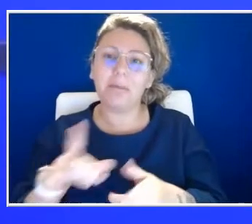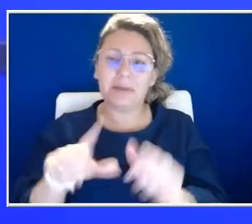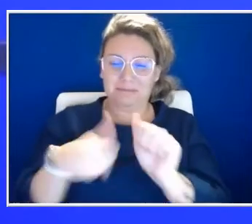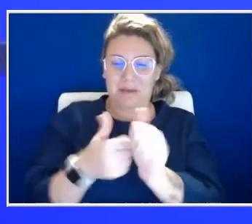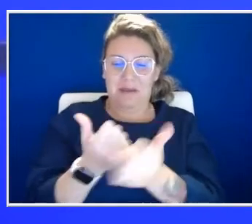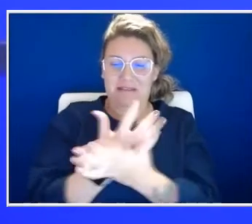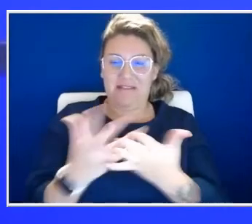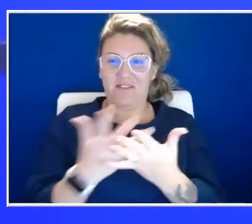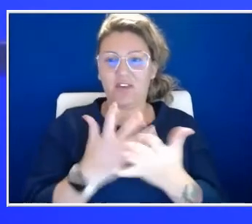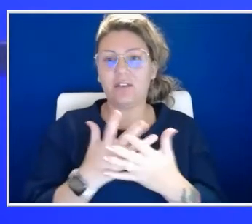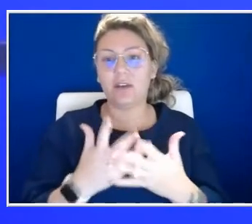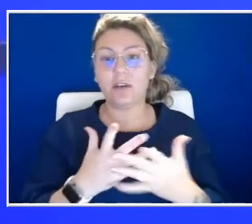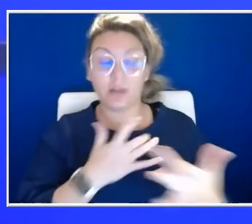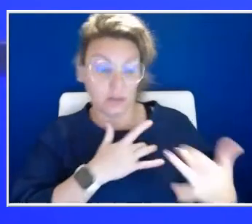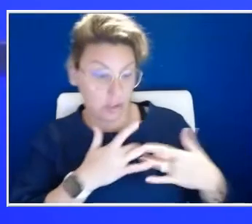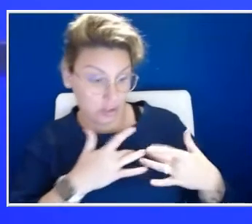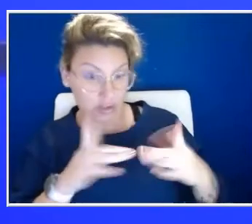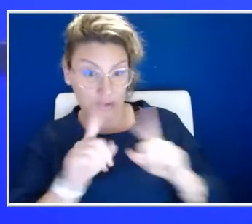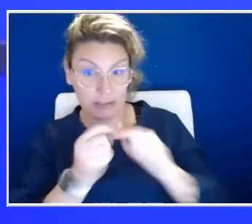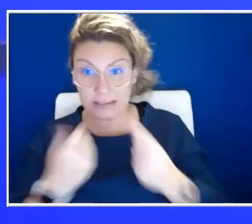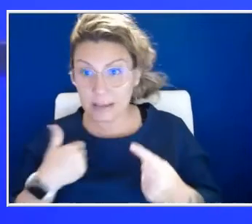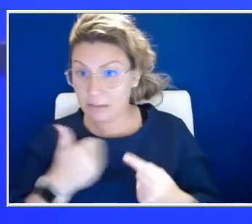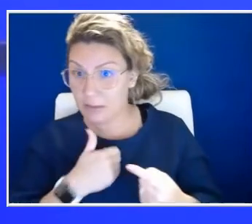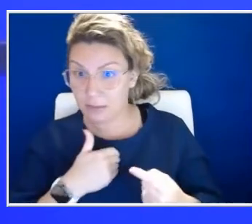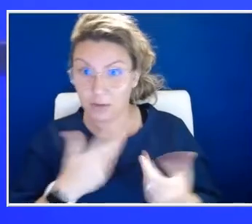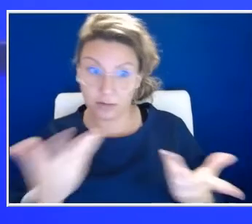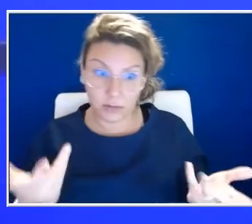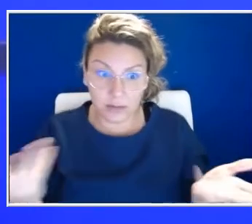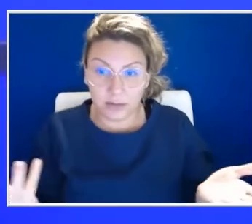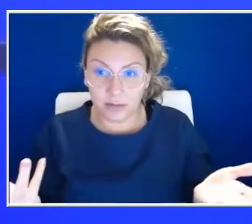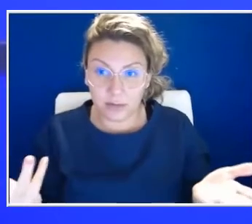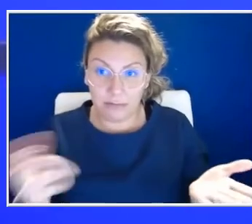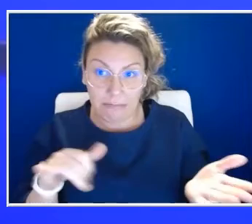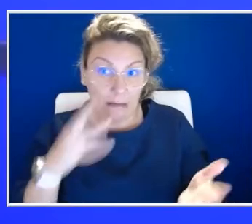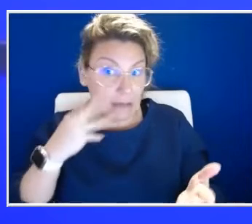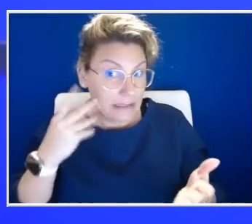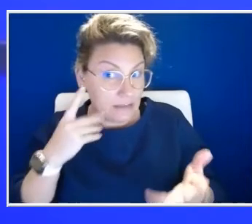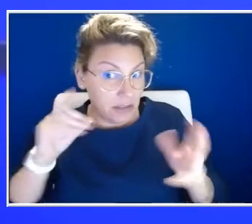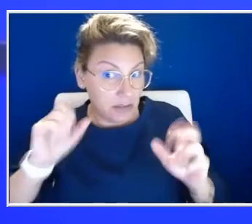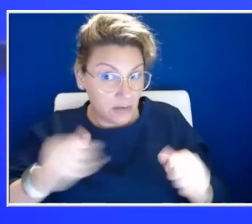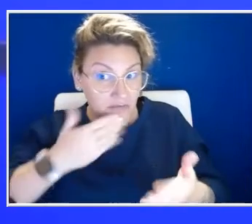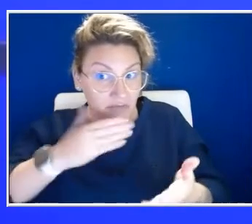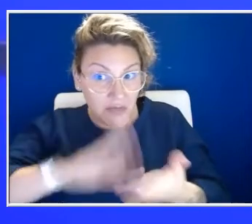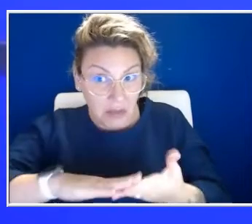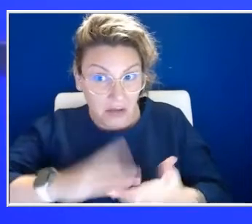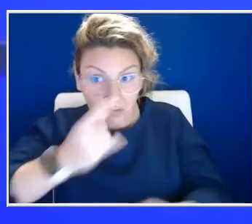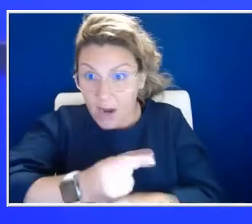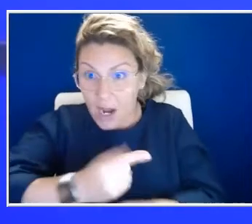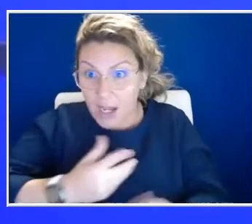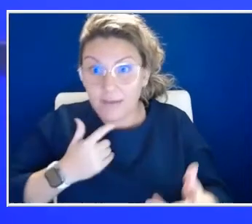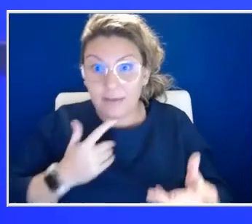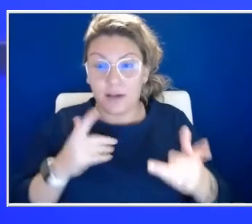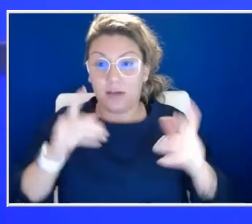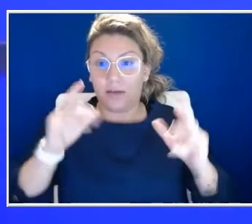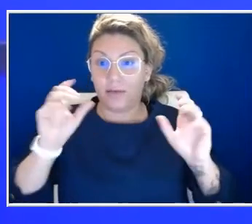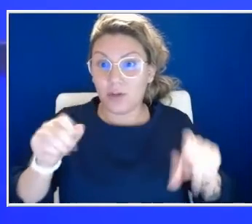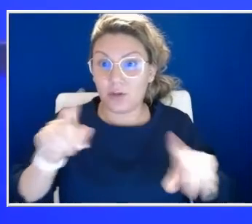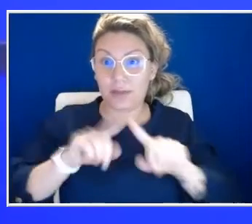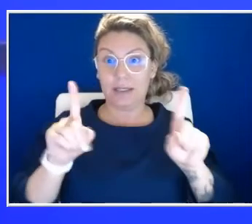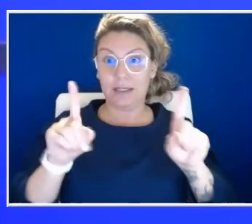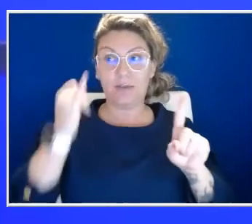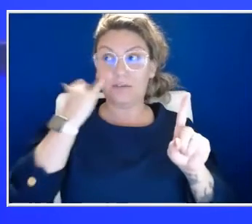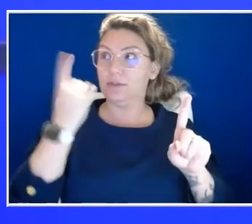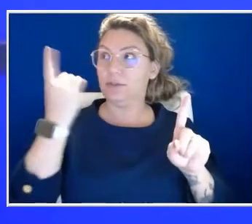members going there, and that experience could be bad, right? It could have been a lot different if something else horribly